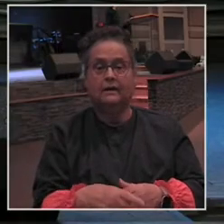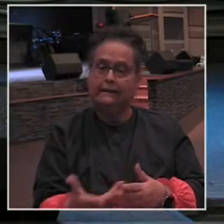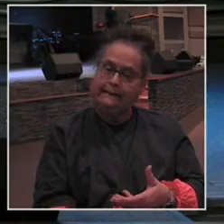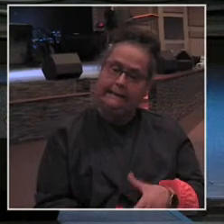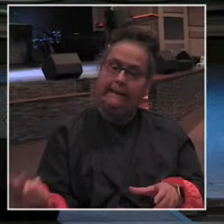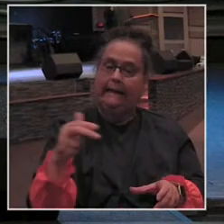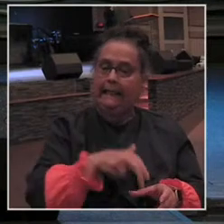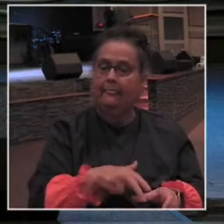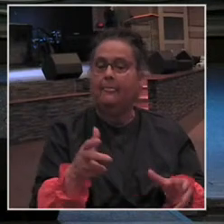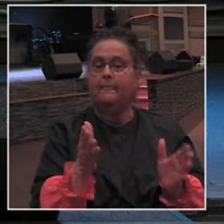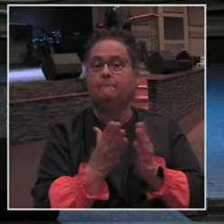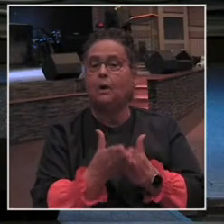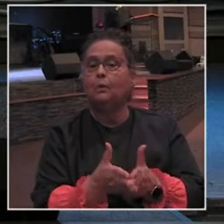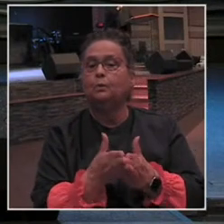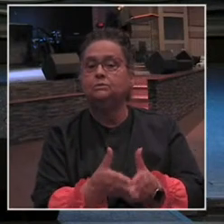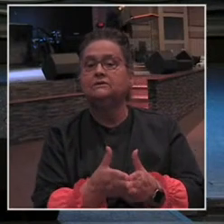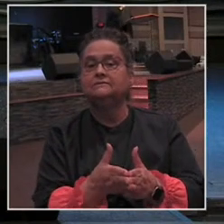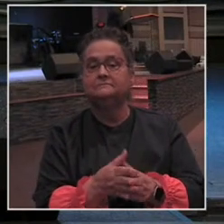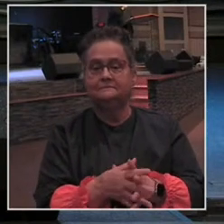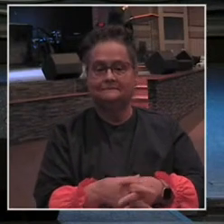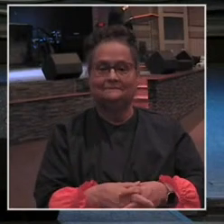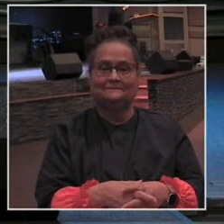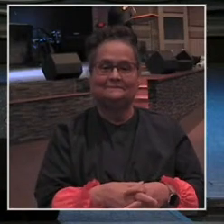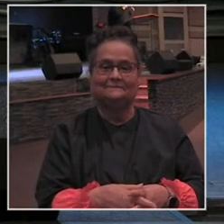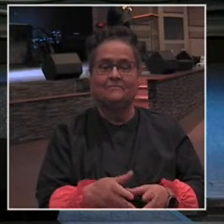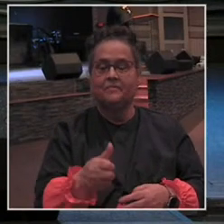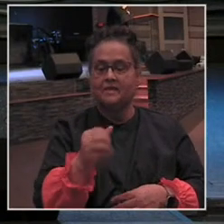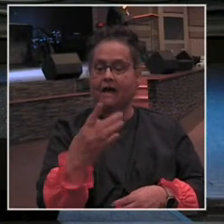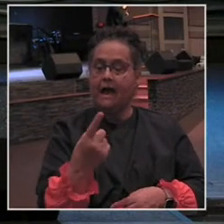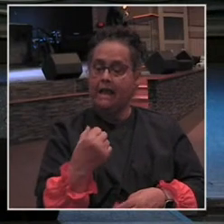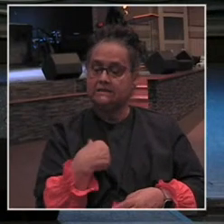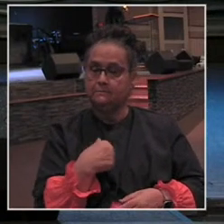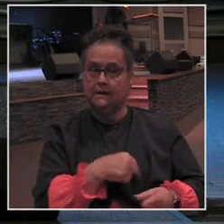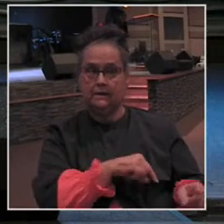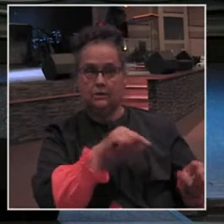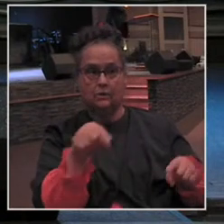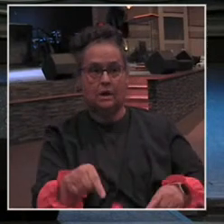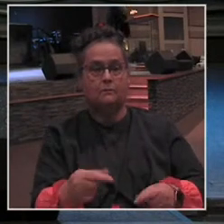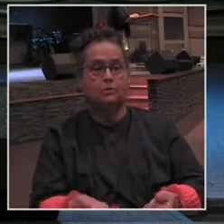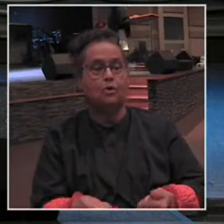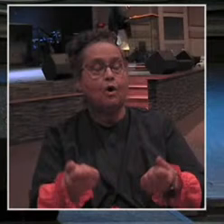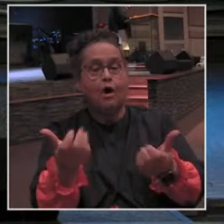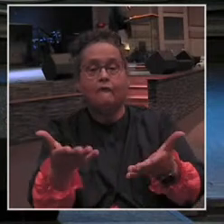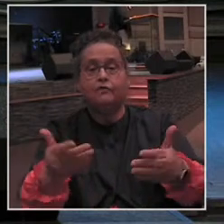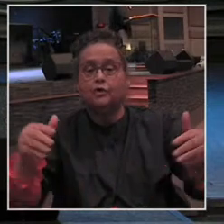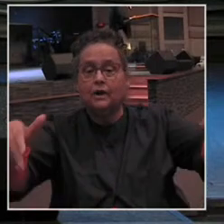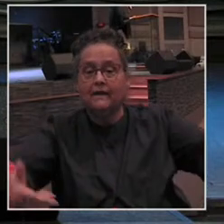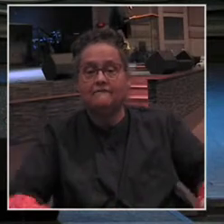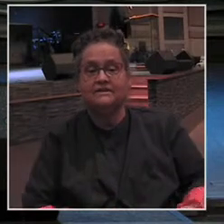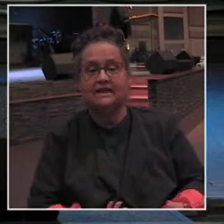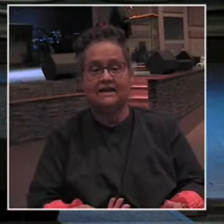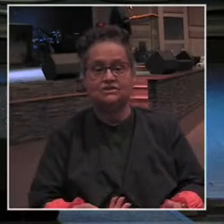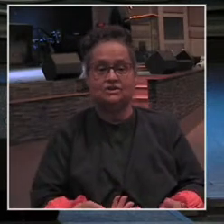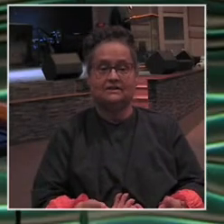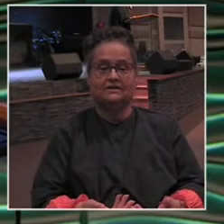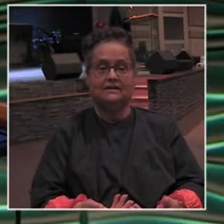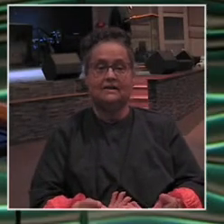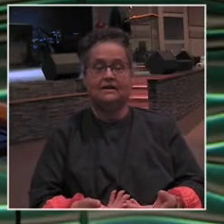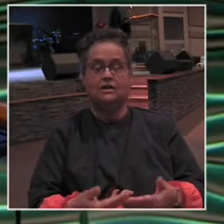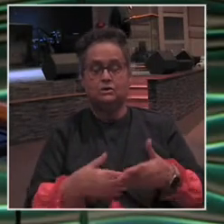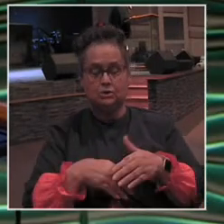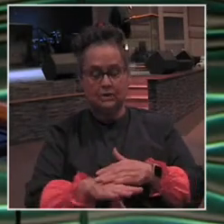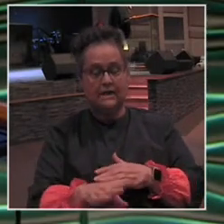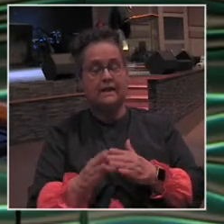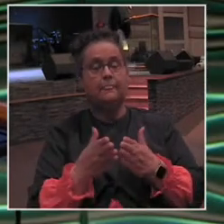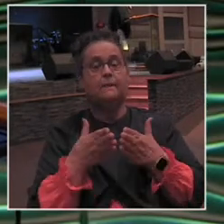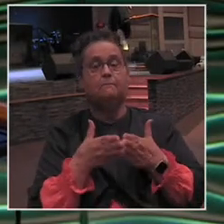Get in the boat. God asked me to come here today to offer you an invitation to get in the boat.